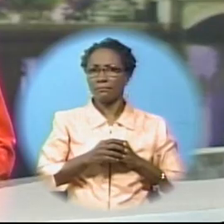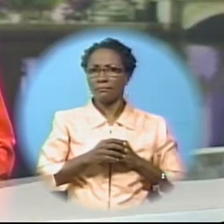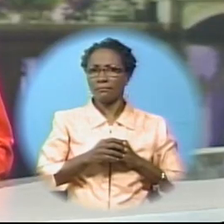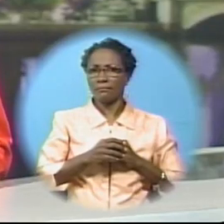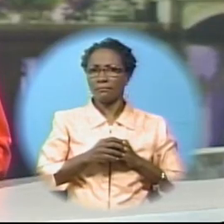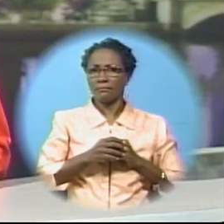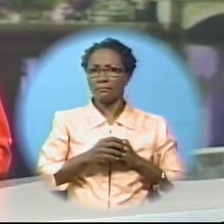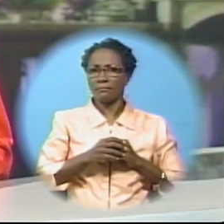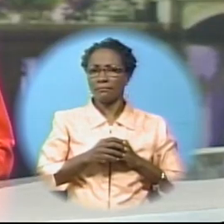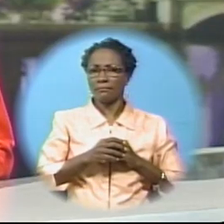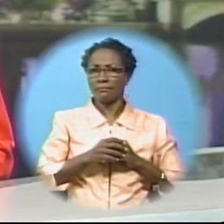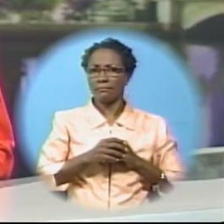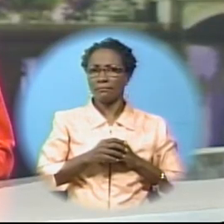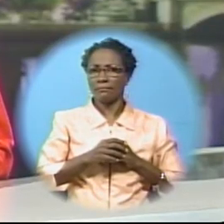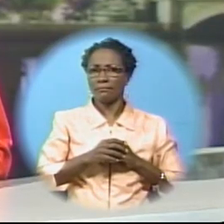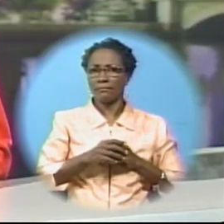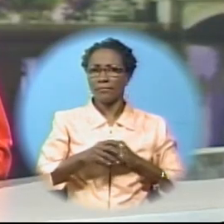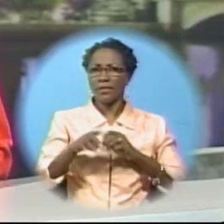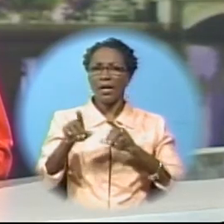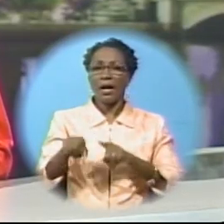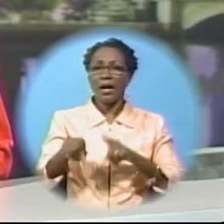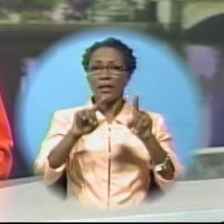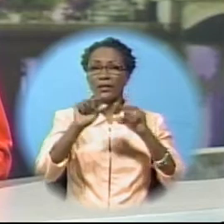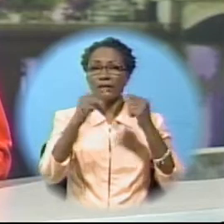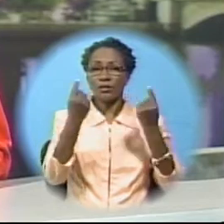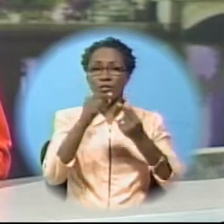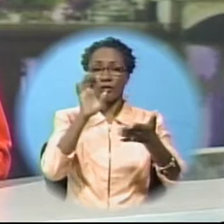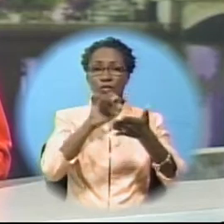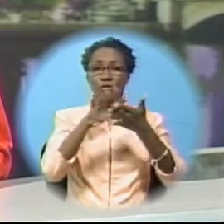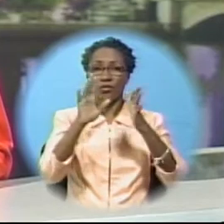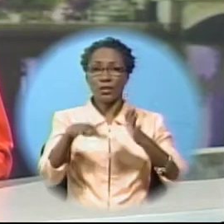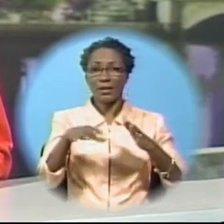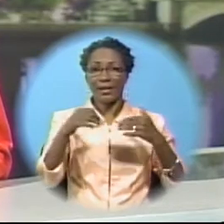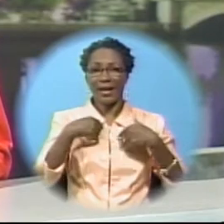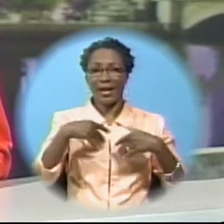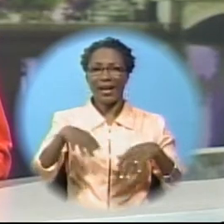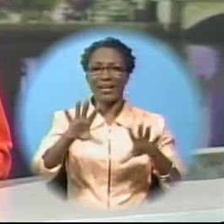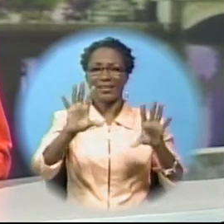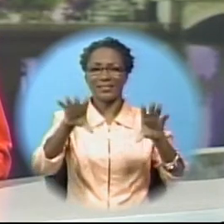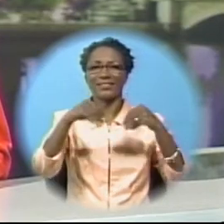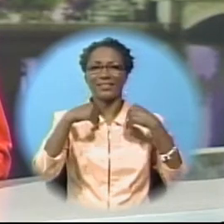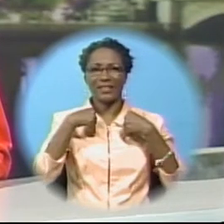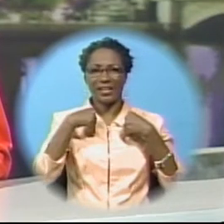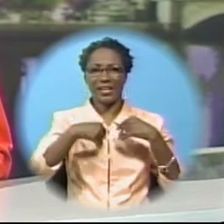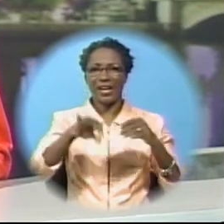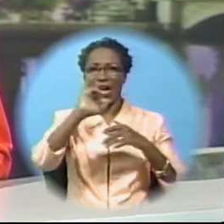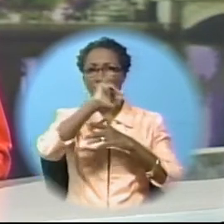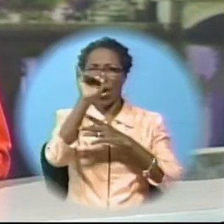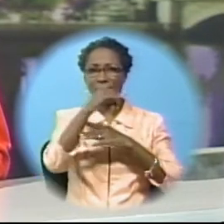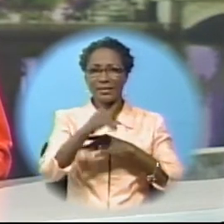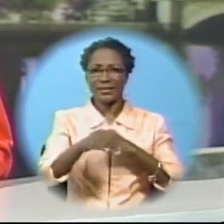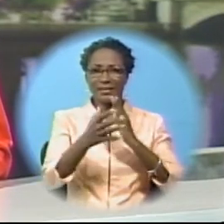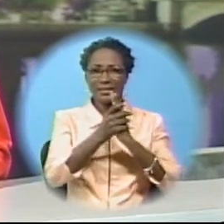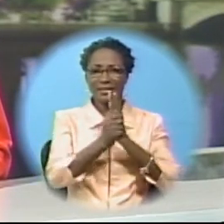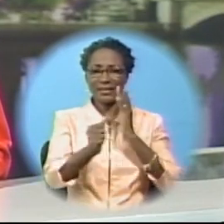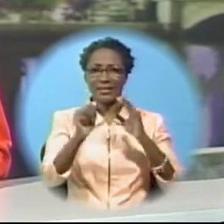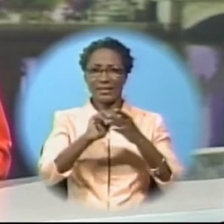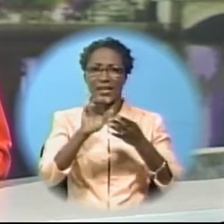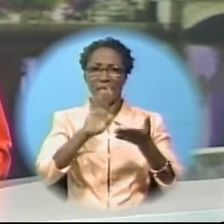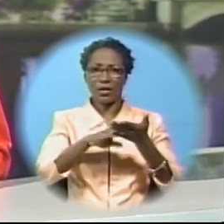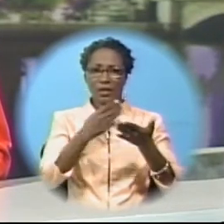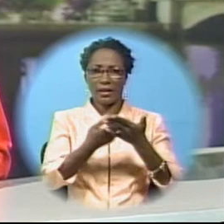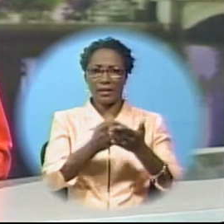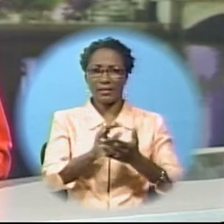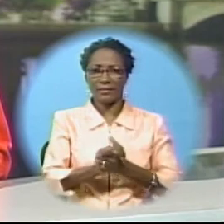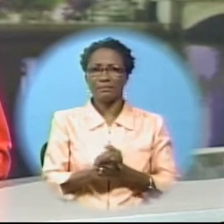Caribbean vocational. Yet another group of students has gained artistic skills in the area of culinary arts. Students of the